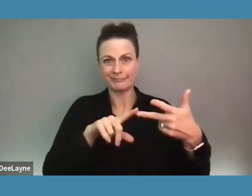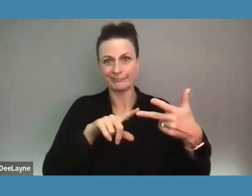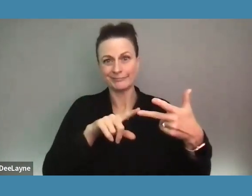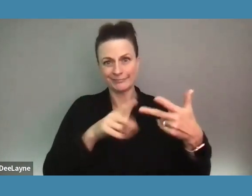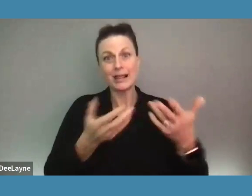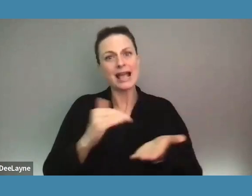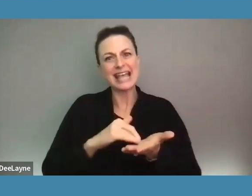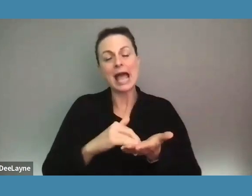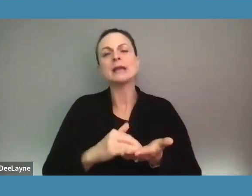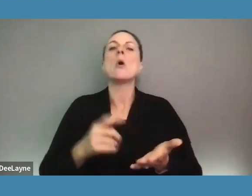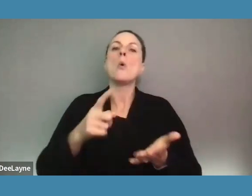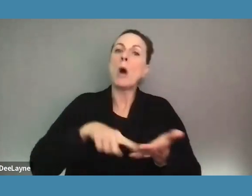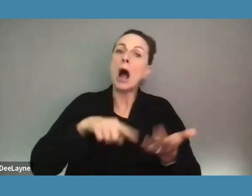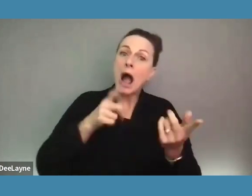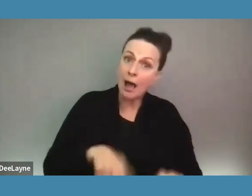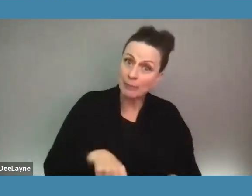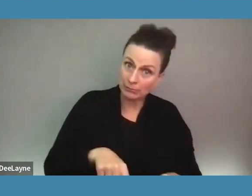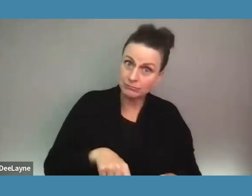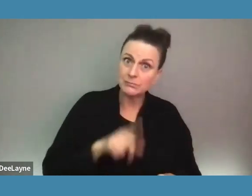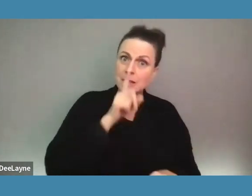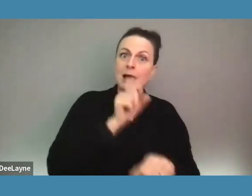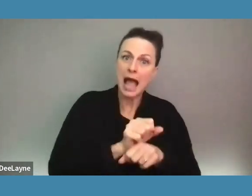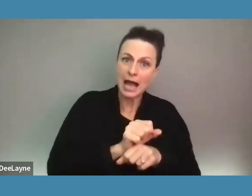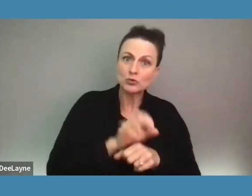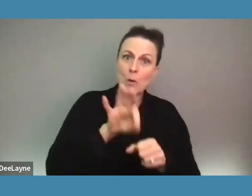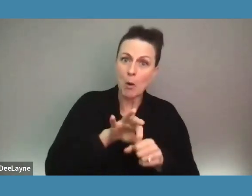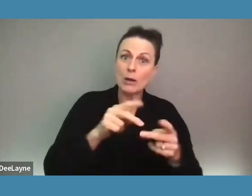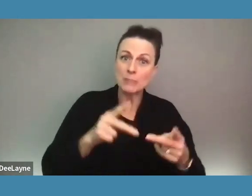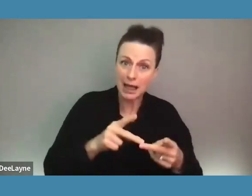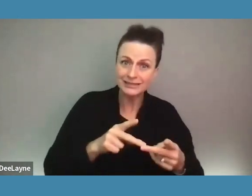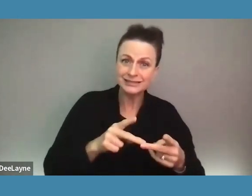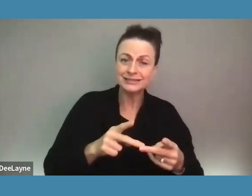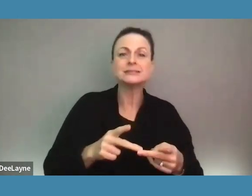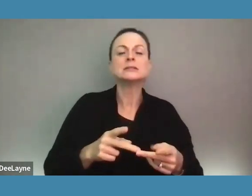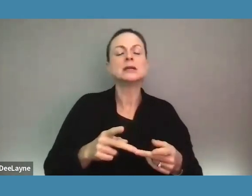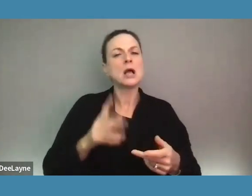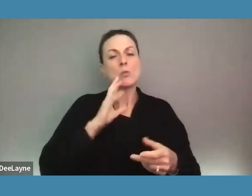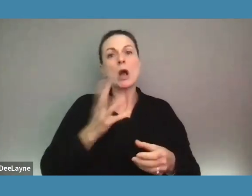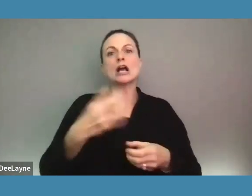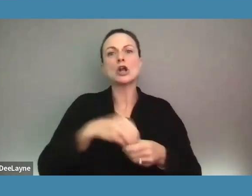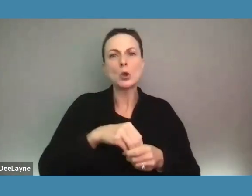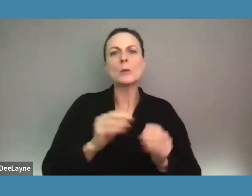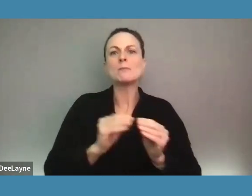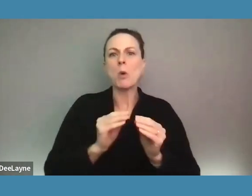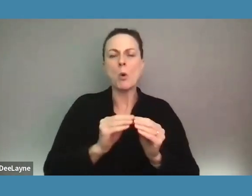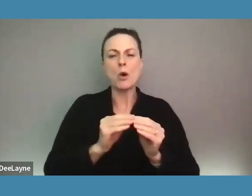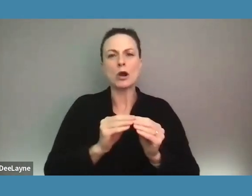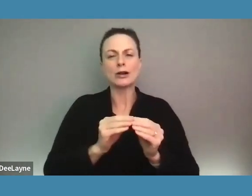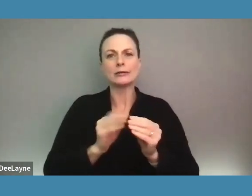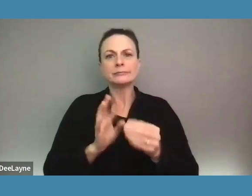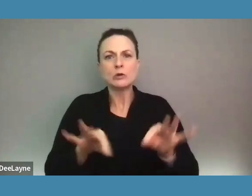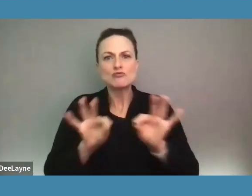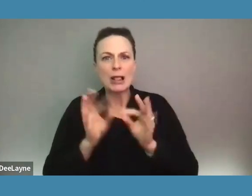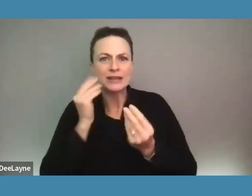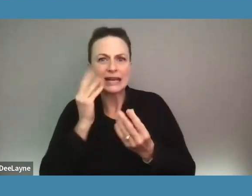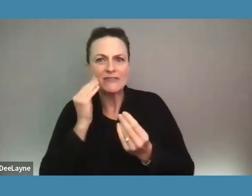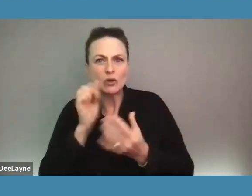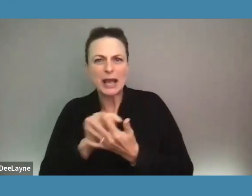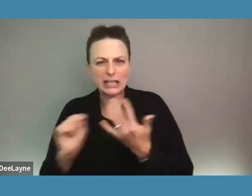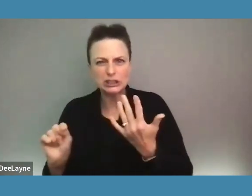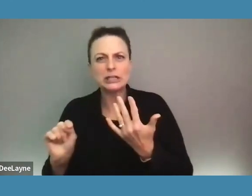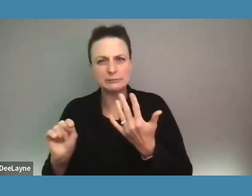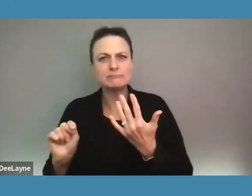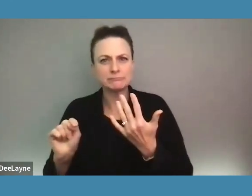talk about what happened at the actual poll site. And this will include more of that relevant information that